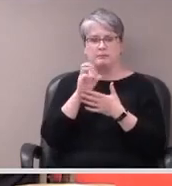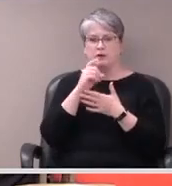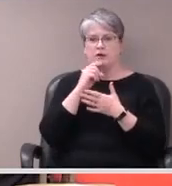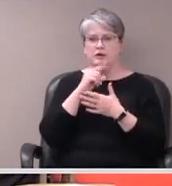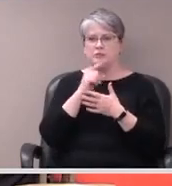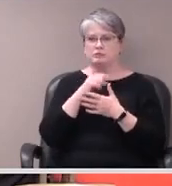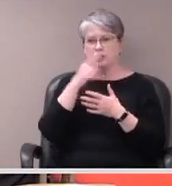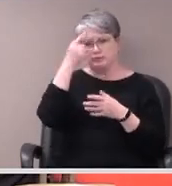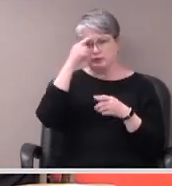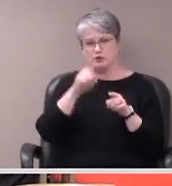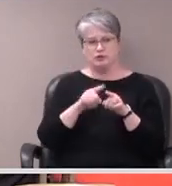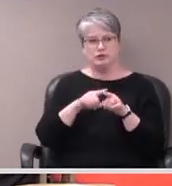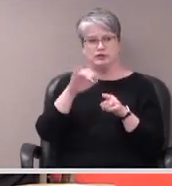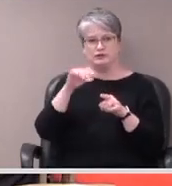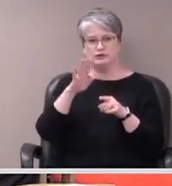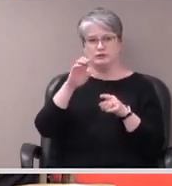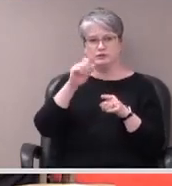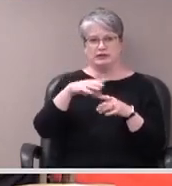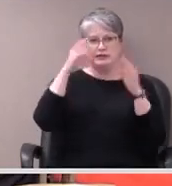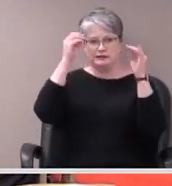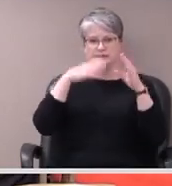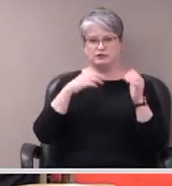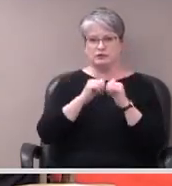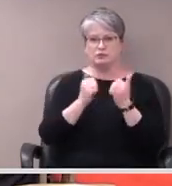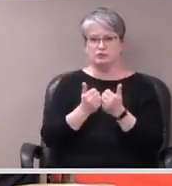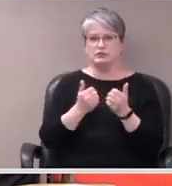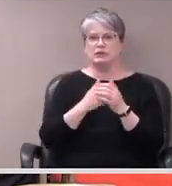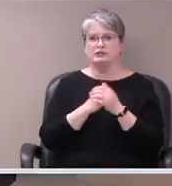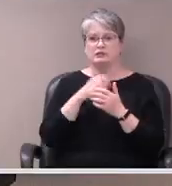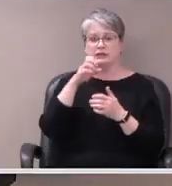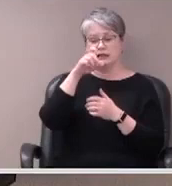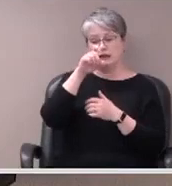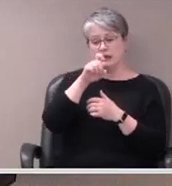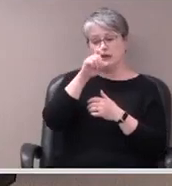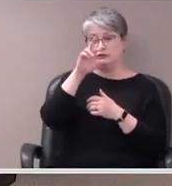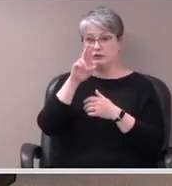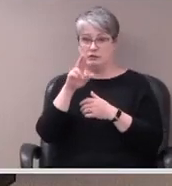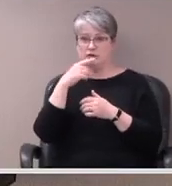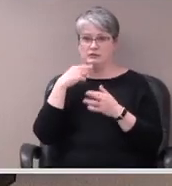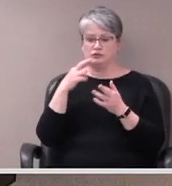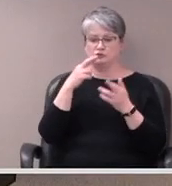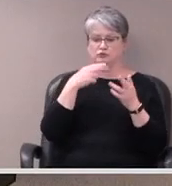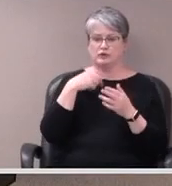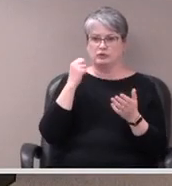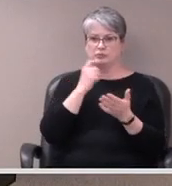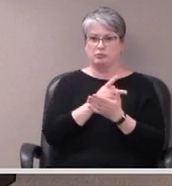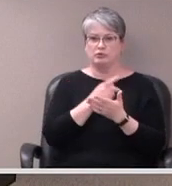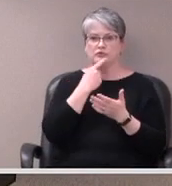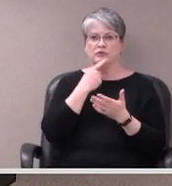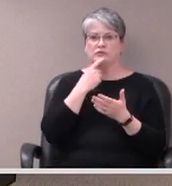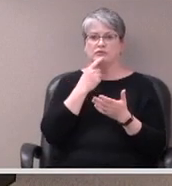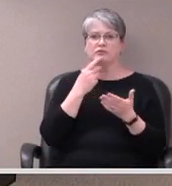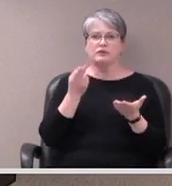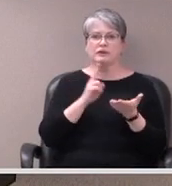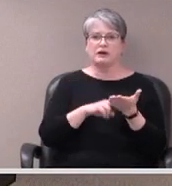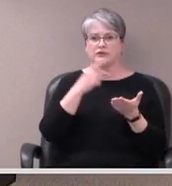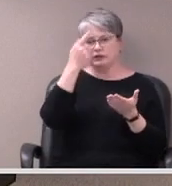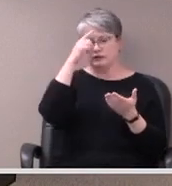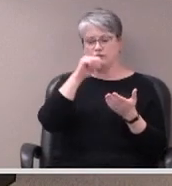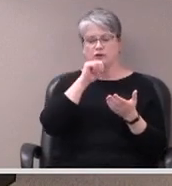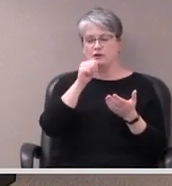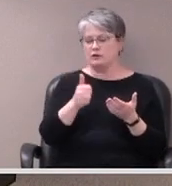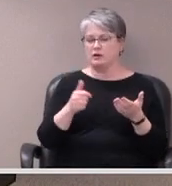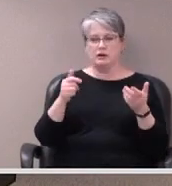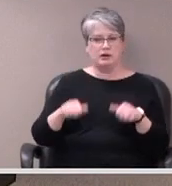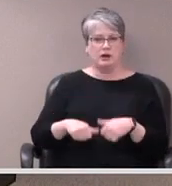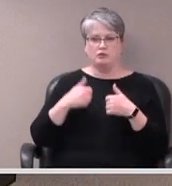County Teachers Association, and XR, which is the recommendation for approval of contracts for non-resident pupils